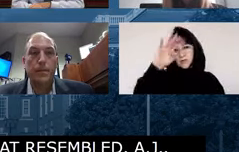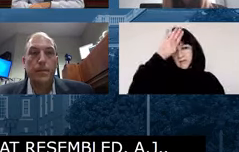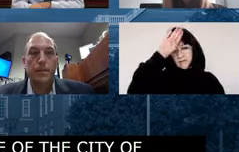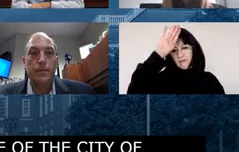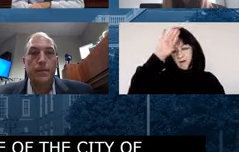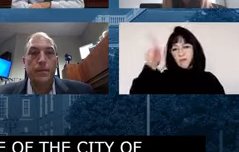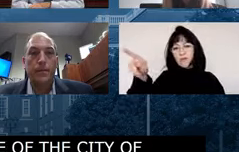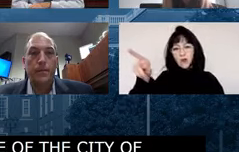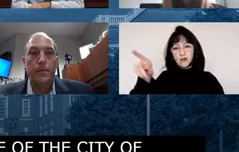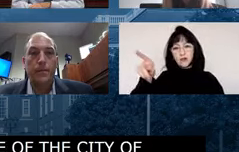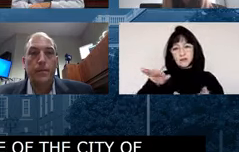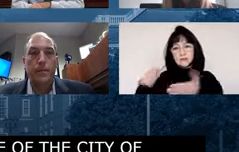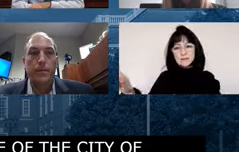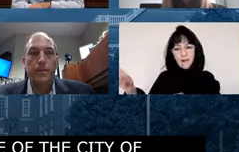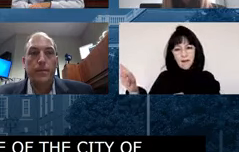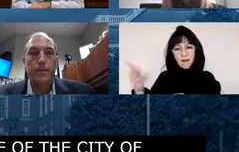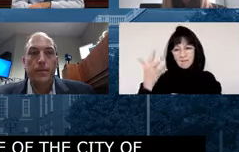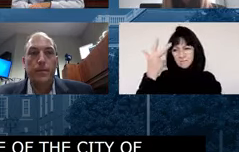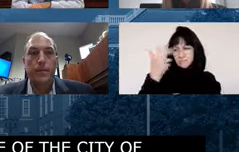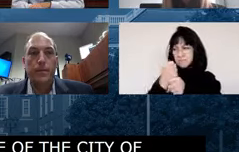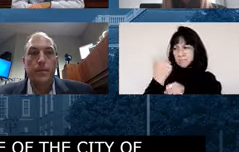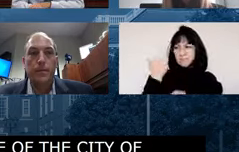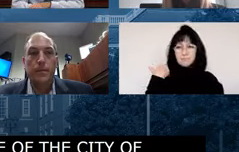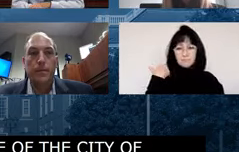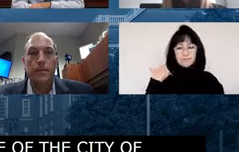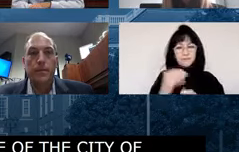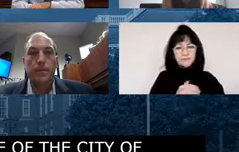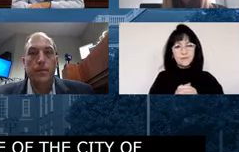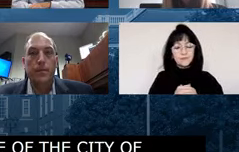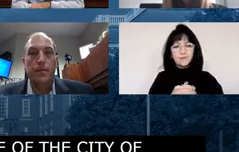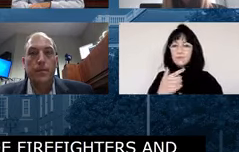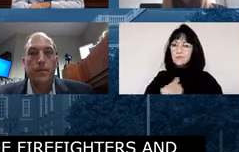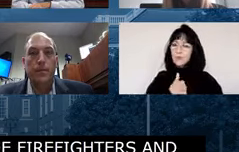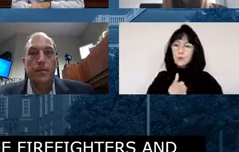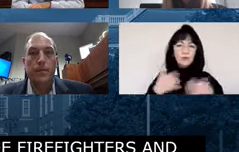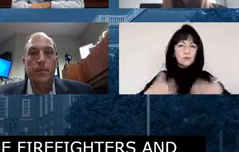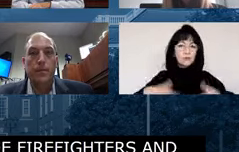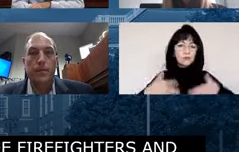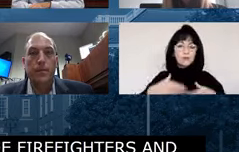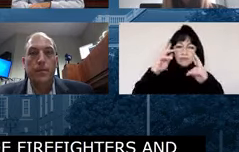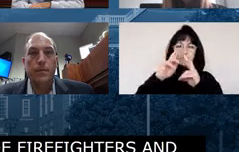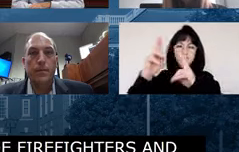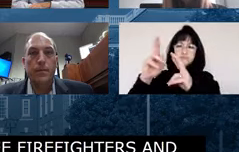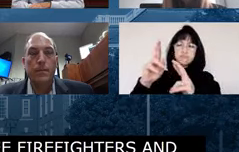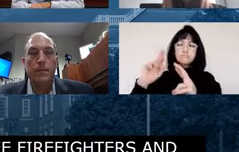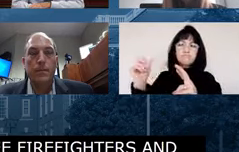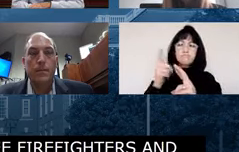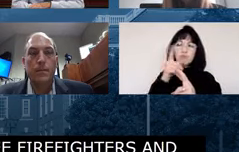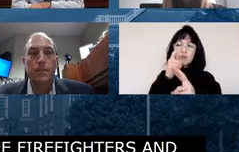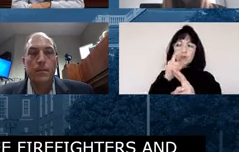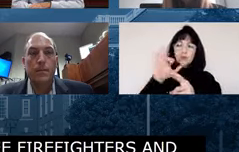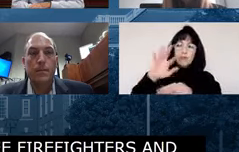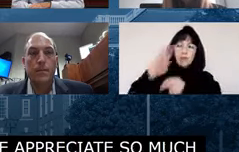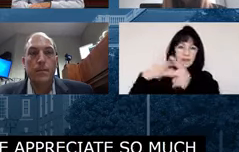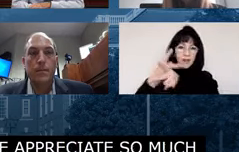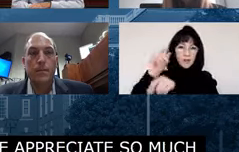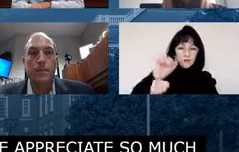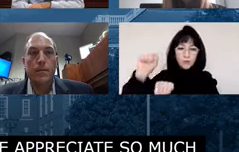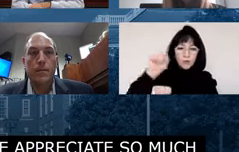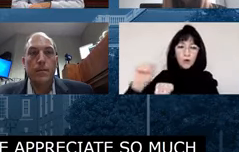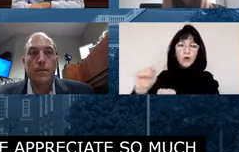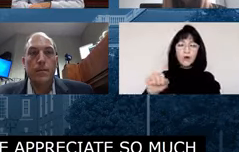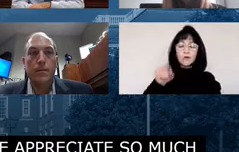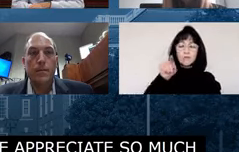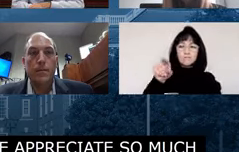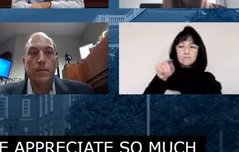much our first responders, our firefighters who do that kind of work where they're charging into burning buildings and while